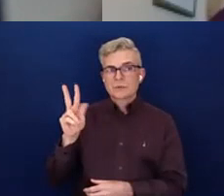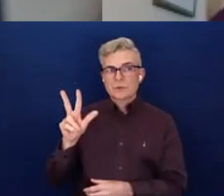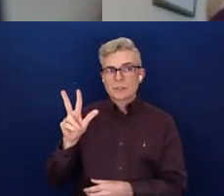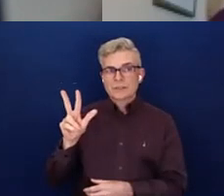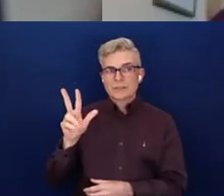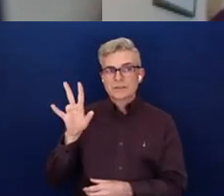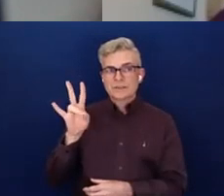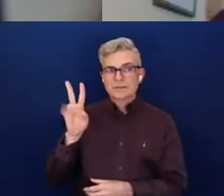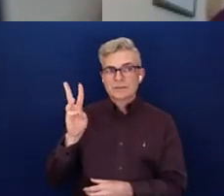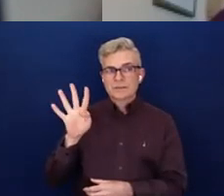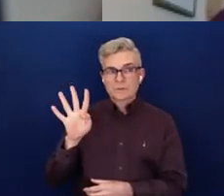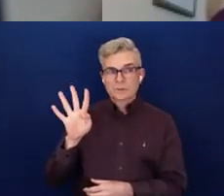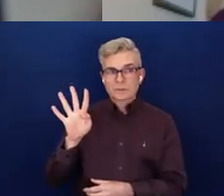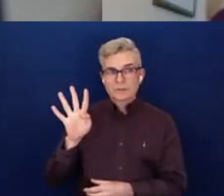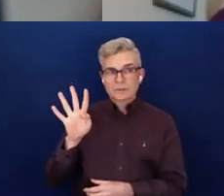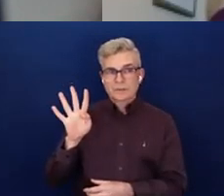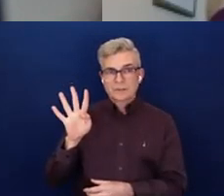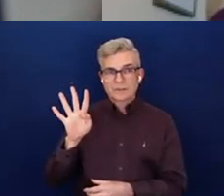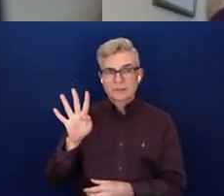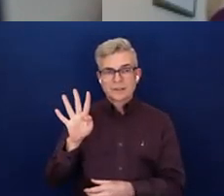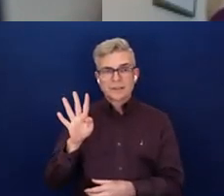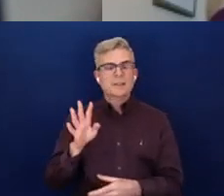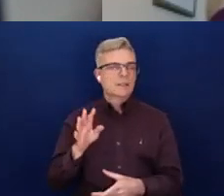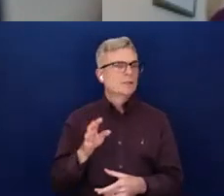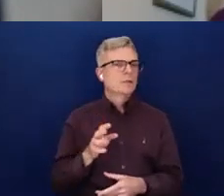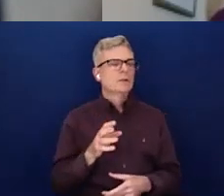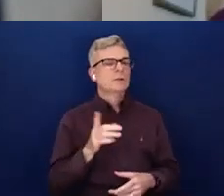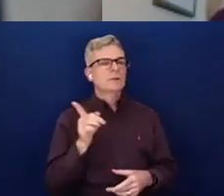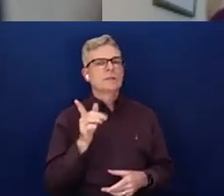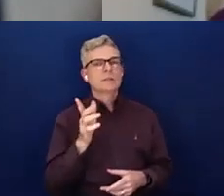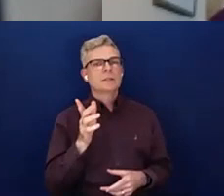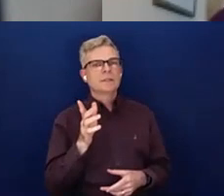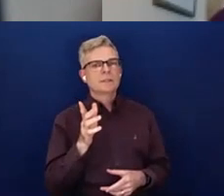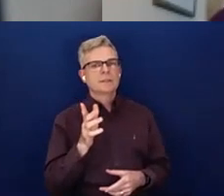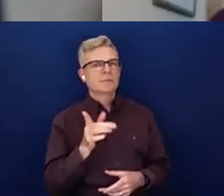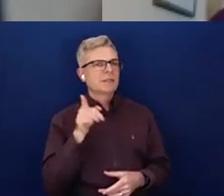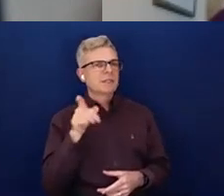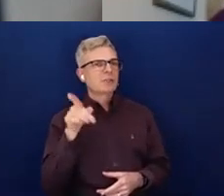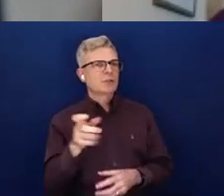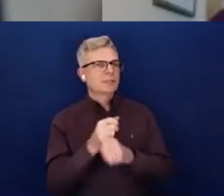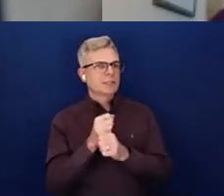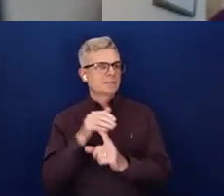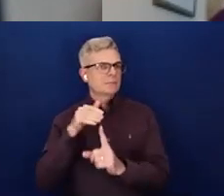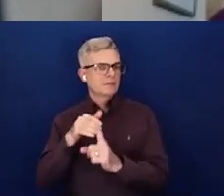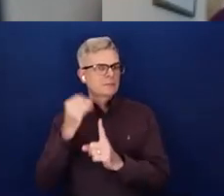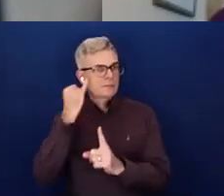623-764. All right, they should have received a prompt. If you're on the phone, *6 will unmute you.